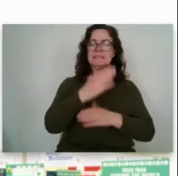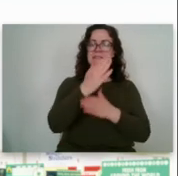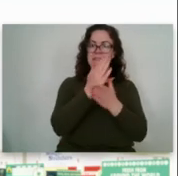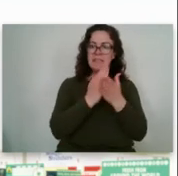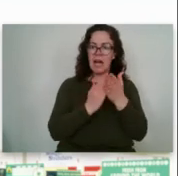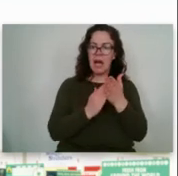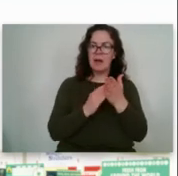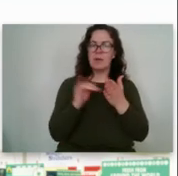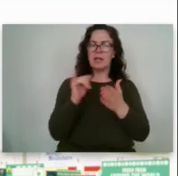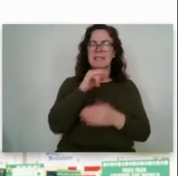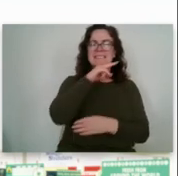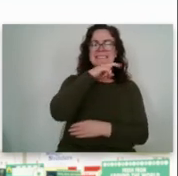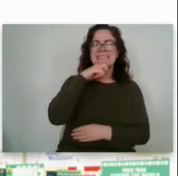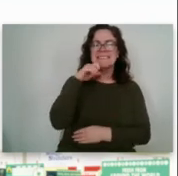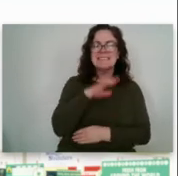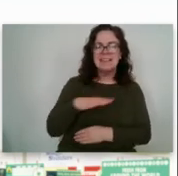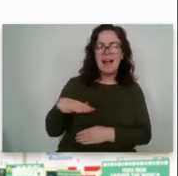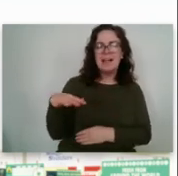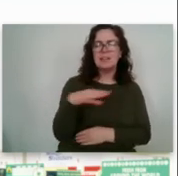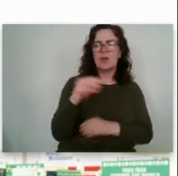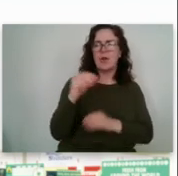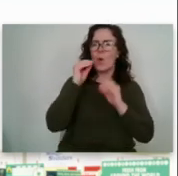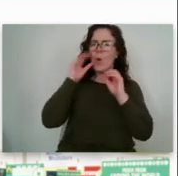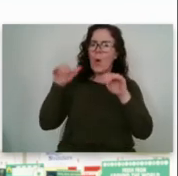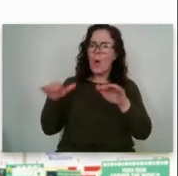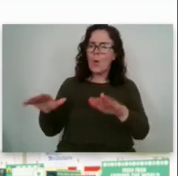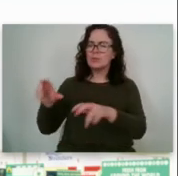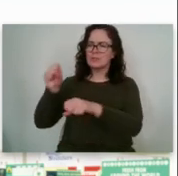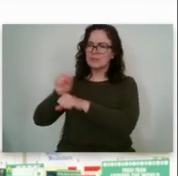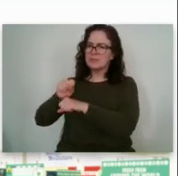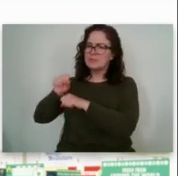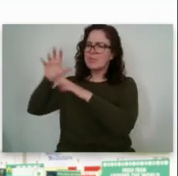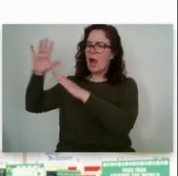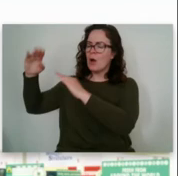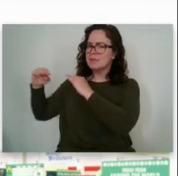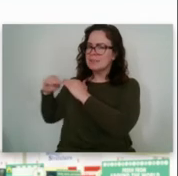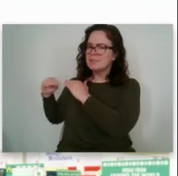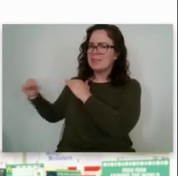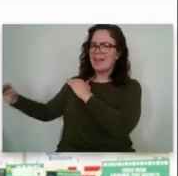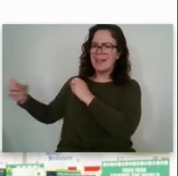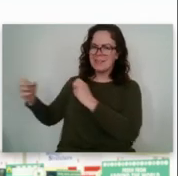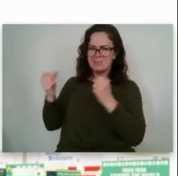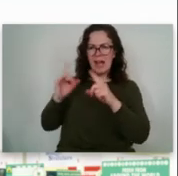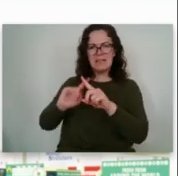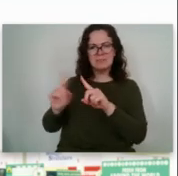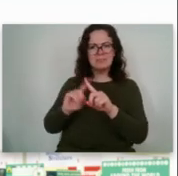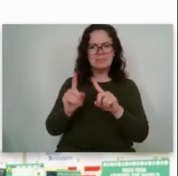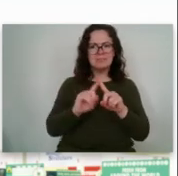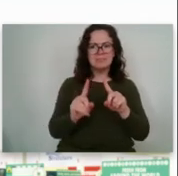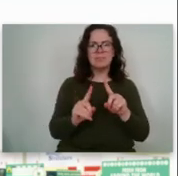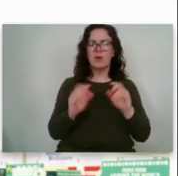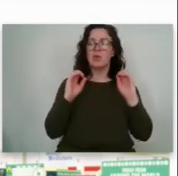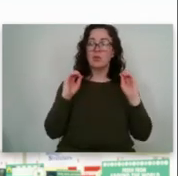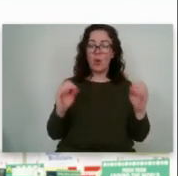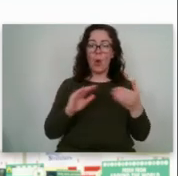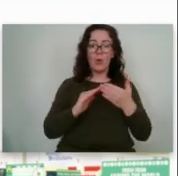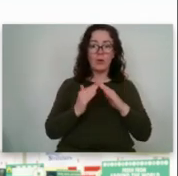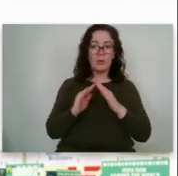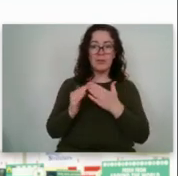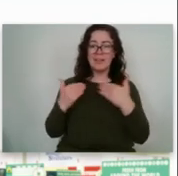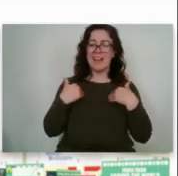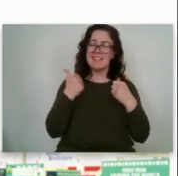in the mountains or on the plains. No community in our country has everything it needs to live.